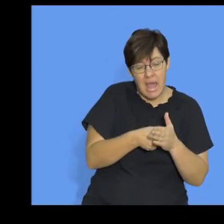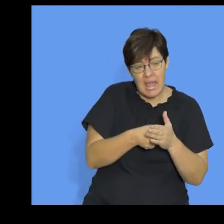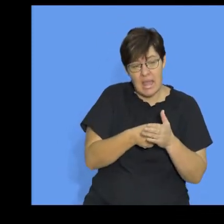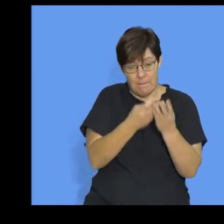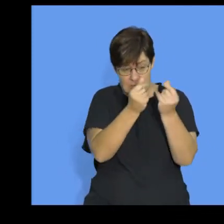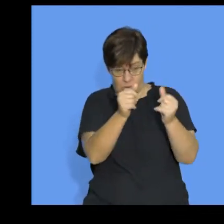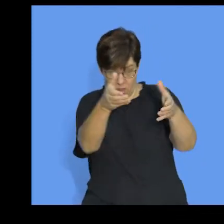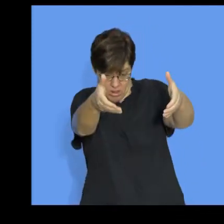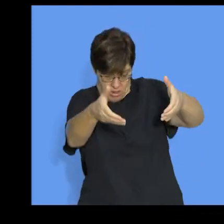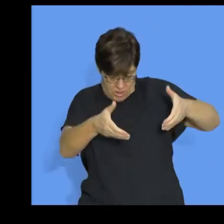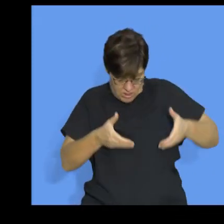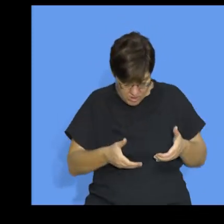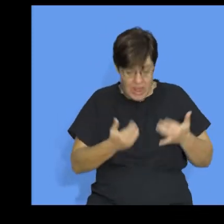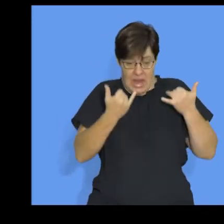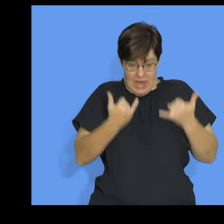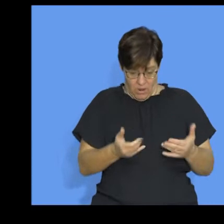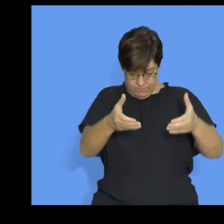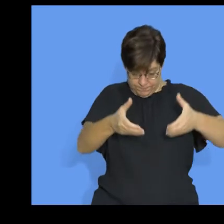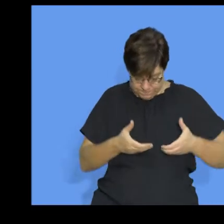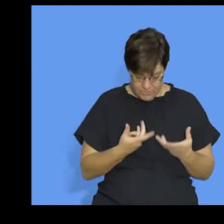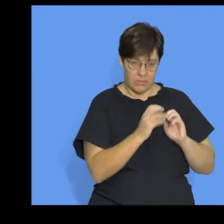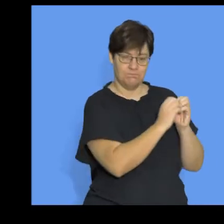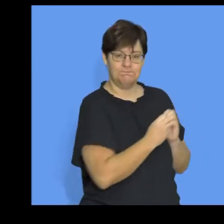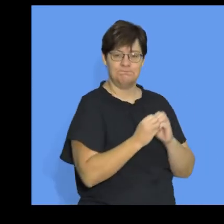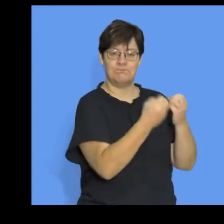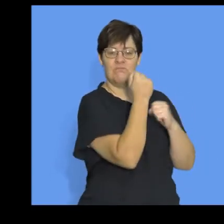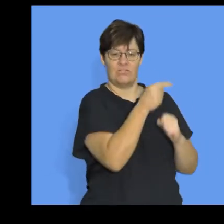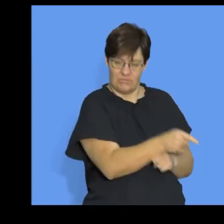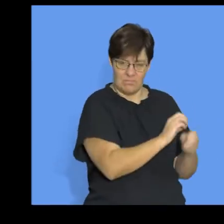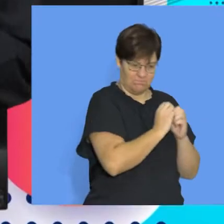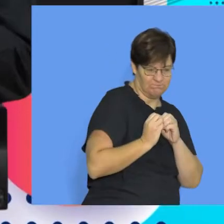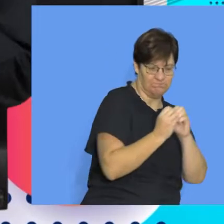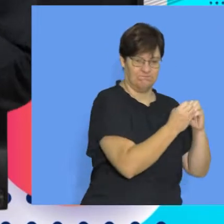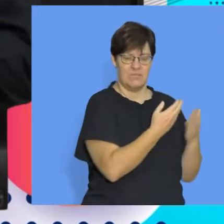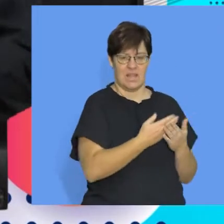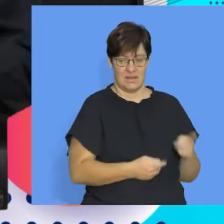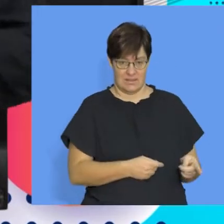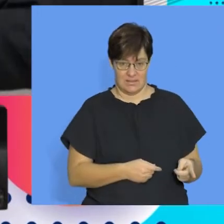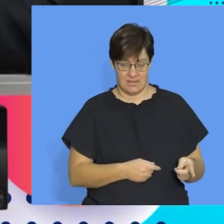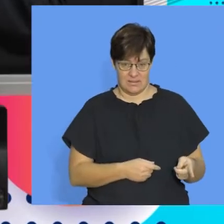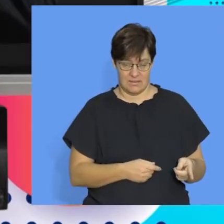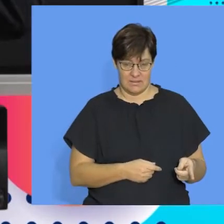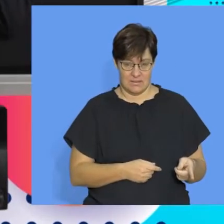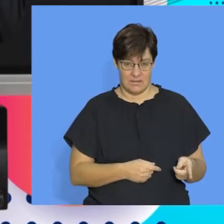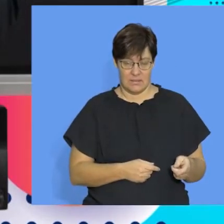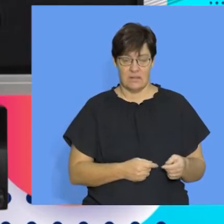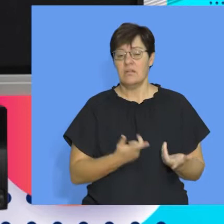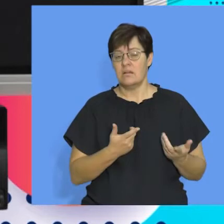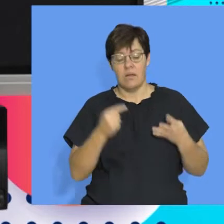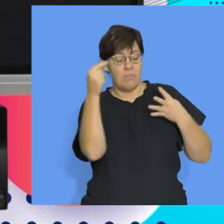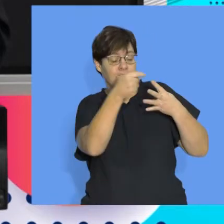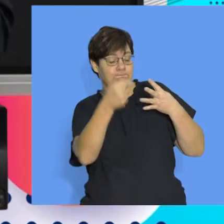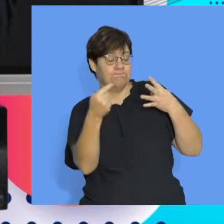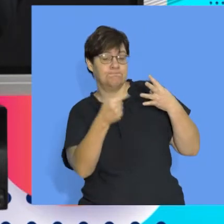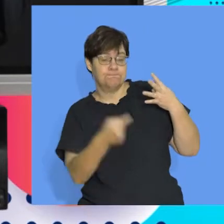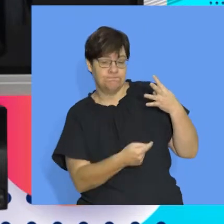order to produce the item that you are manufacturing. Okay? So once again, remember, all the items that go